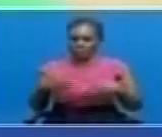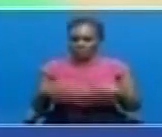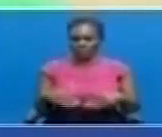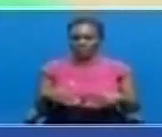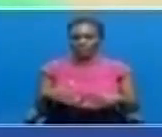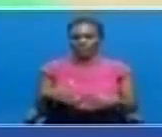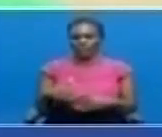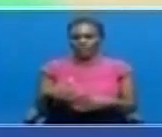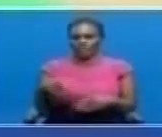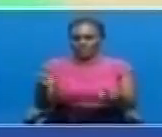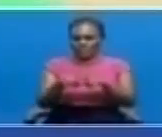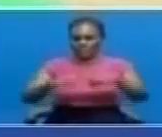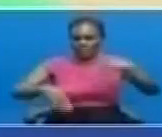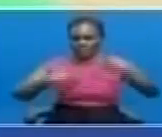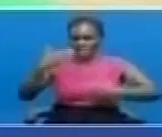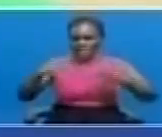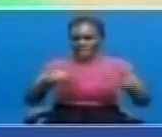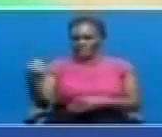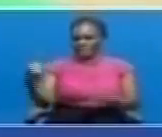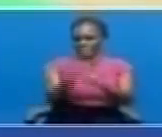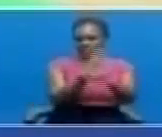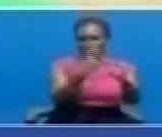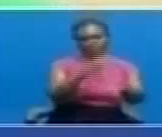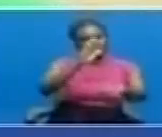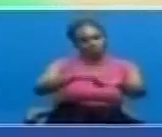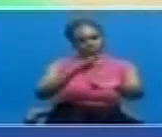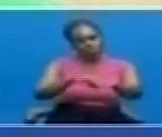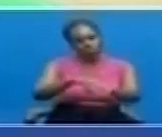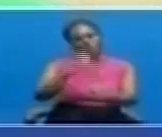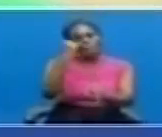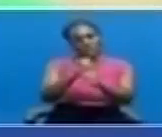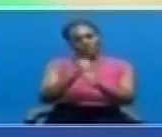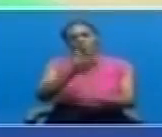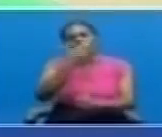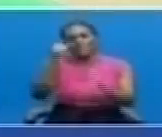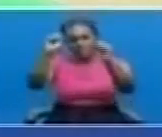too, and the outside players too like Ioana, who is in great form, we're going to perform well.